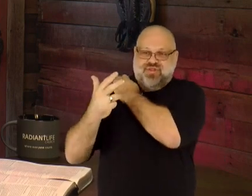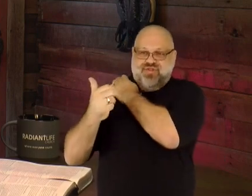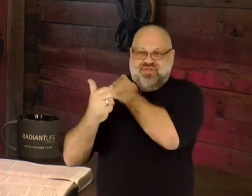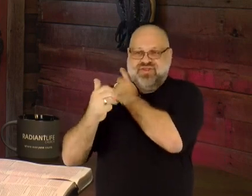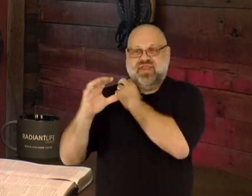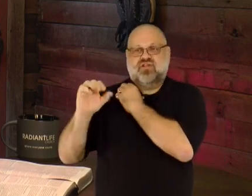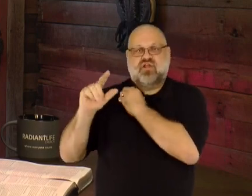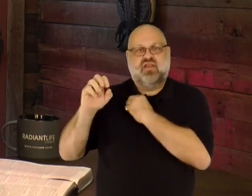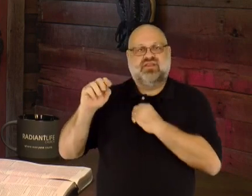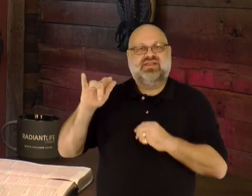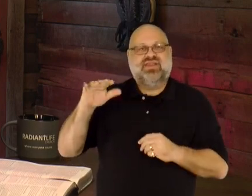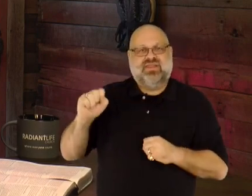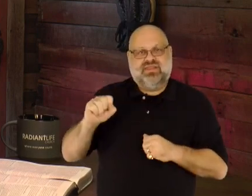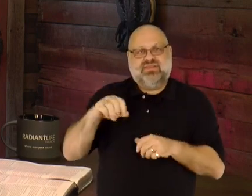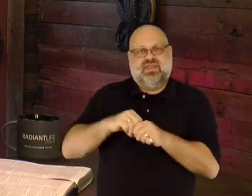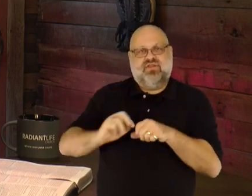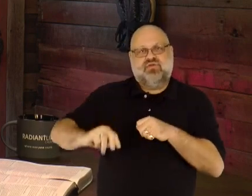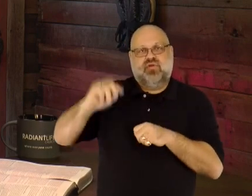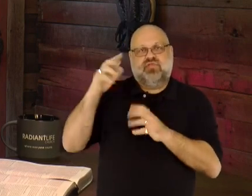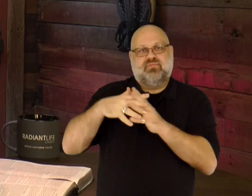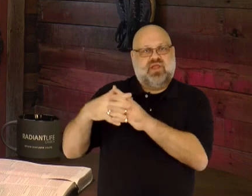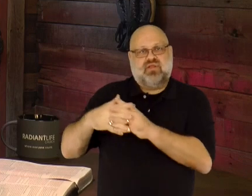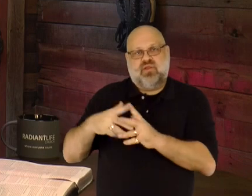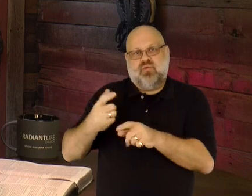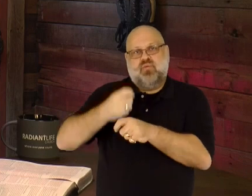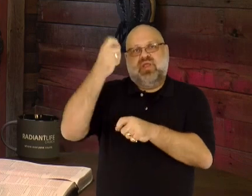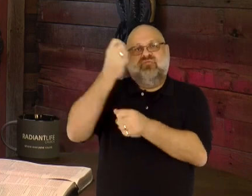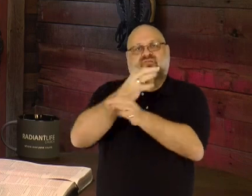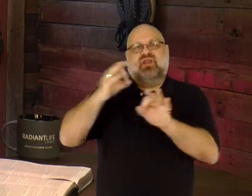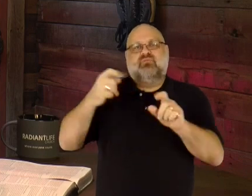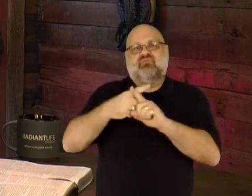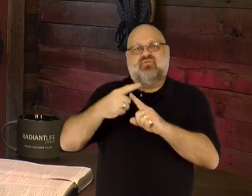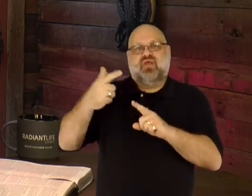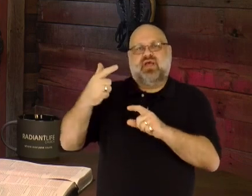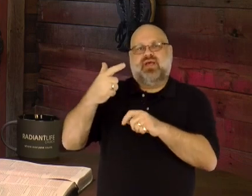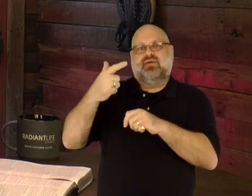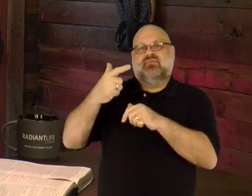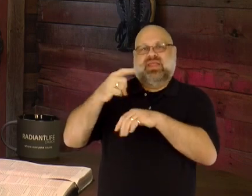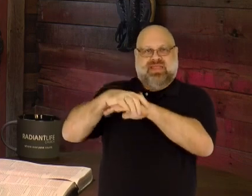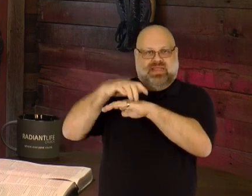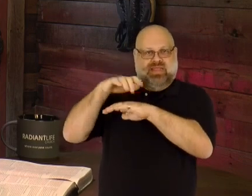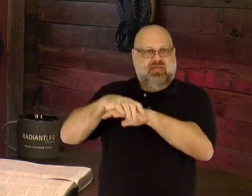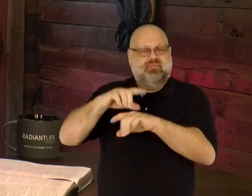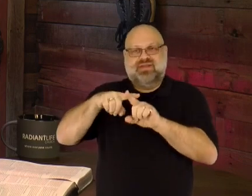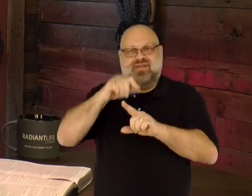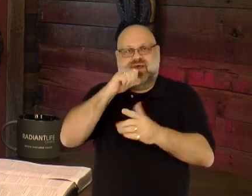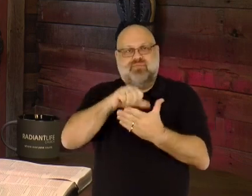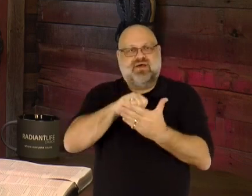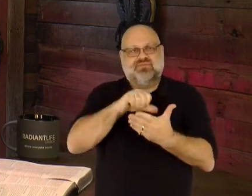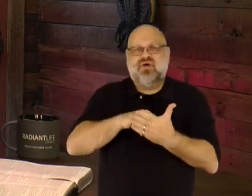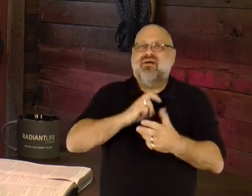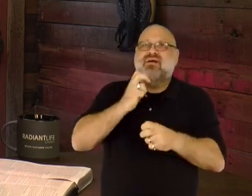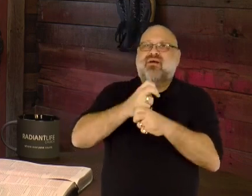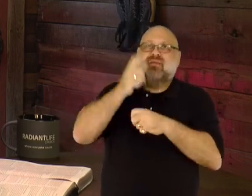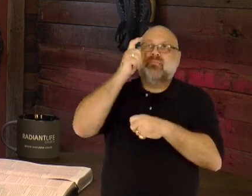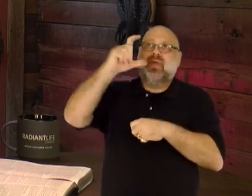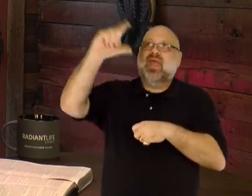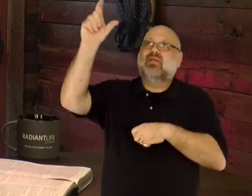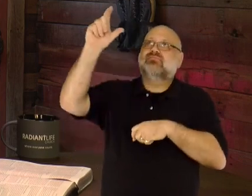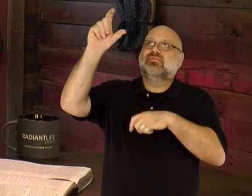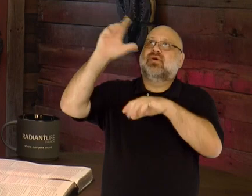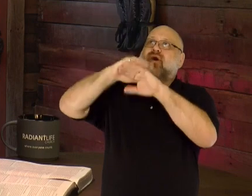America to win their freedom from Great Britain, but not impossible. It was hard to put a man on the moon, but not